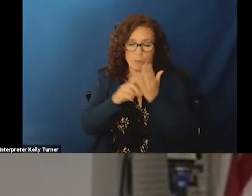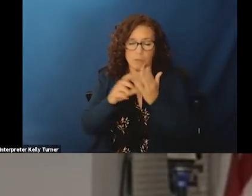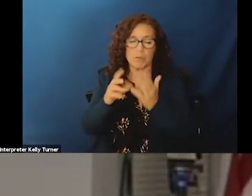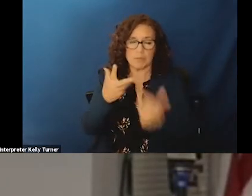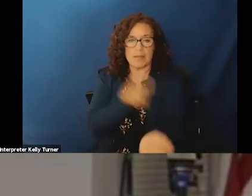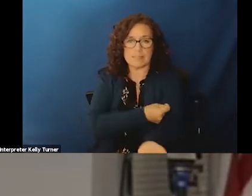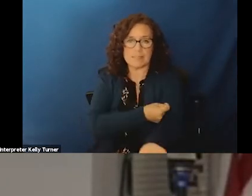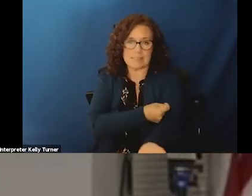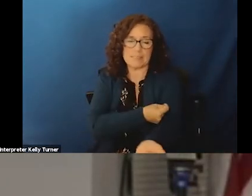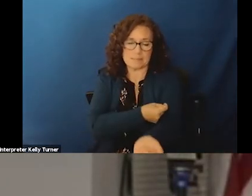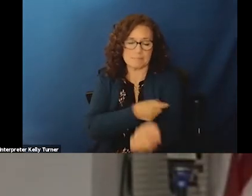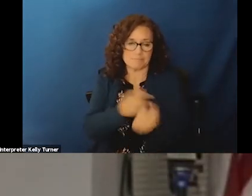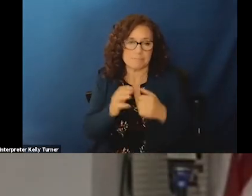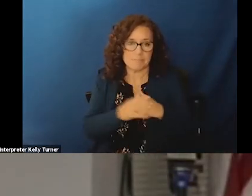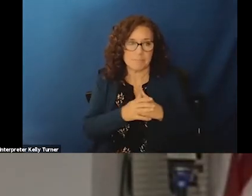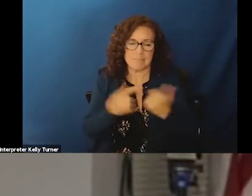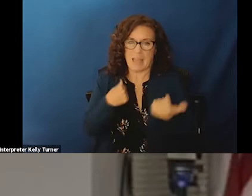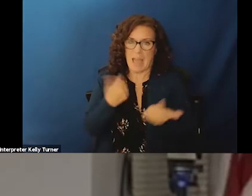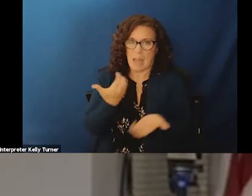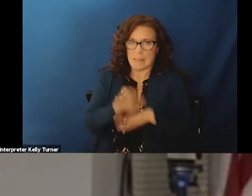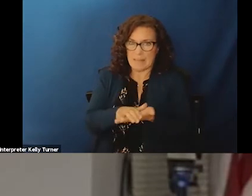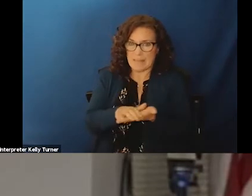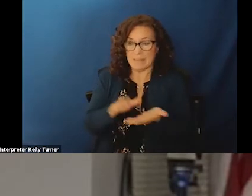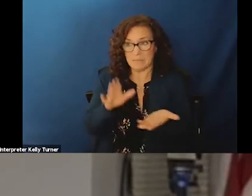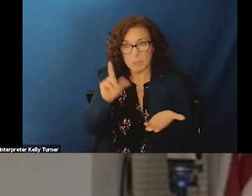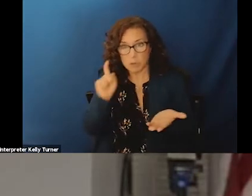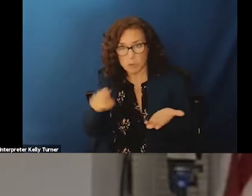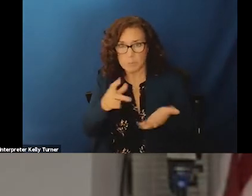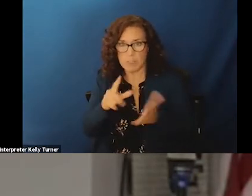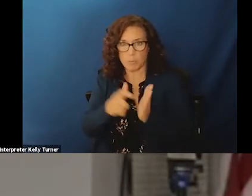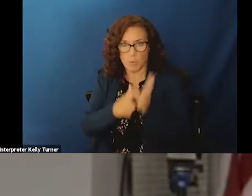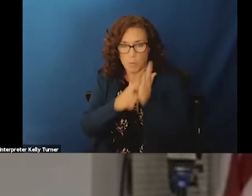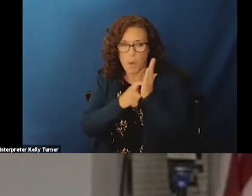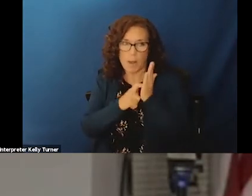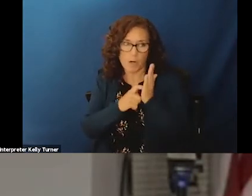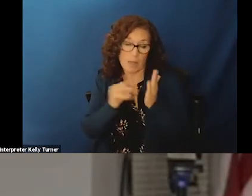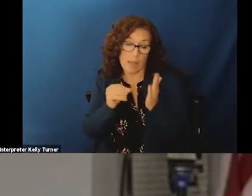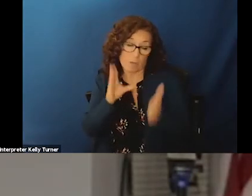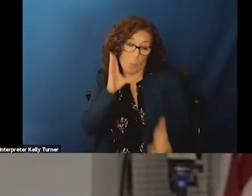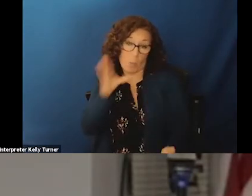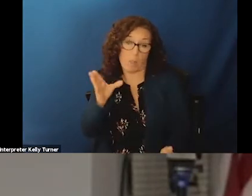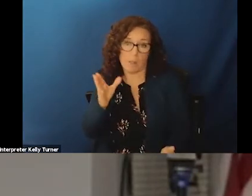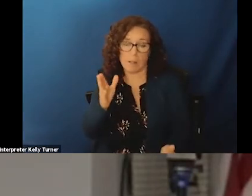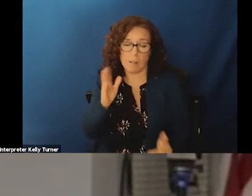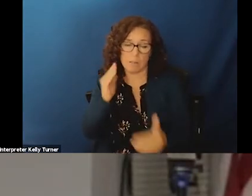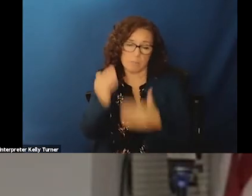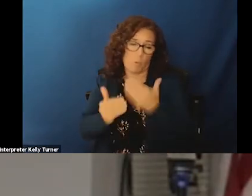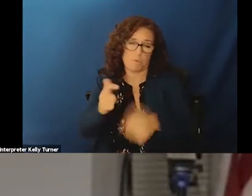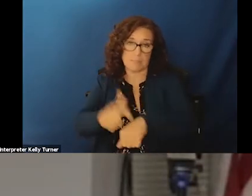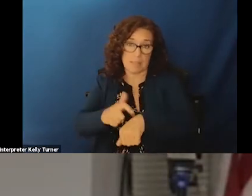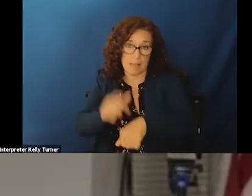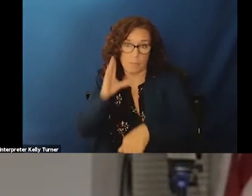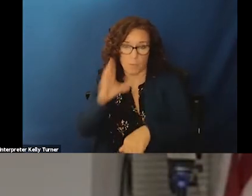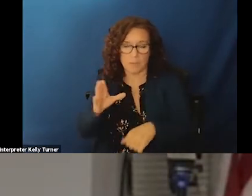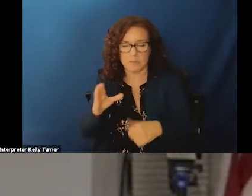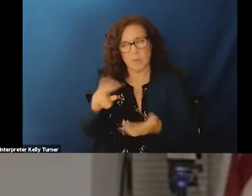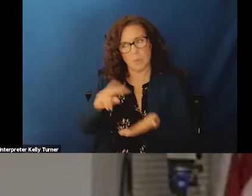eventuality, or I believe it should be, and I think it will be in this community. And so again, just forward thinking as much as